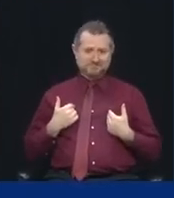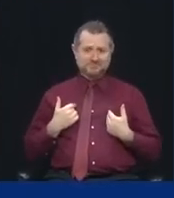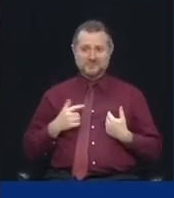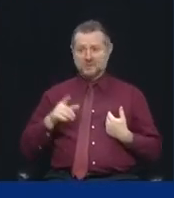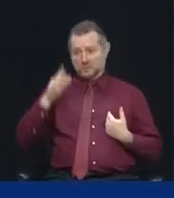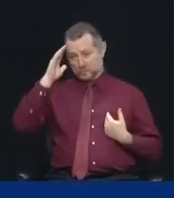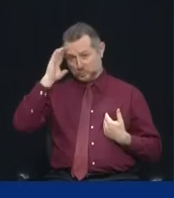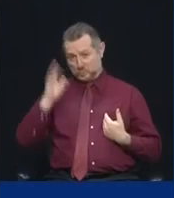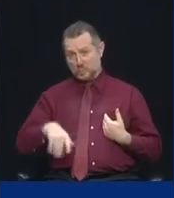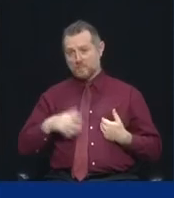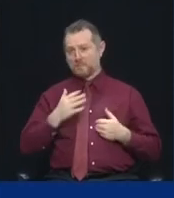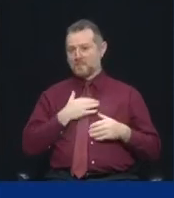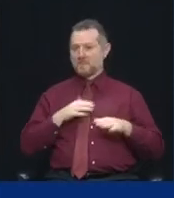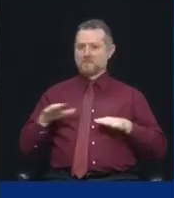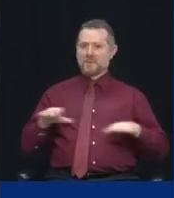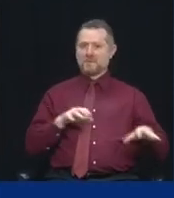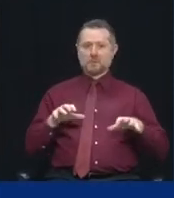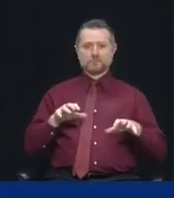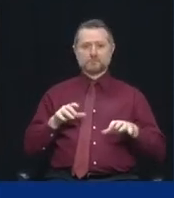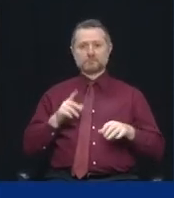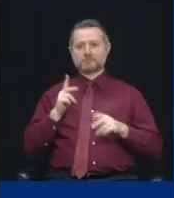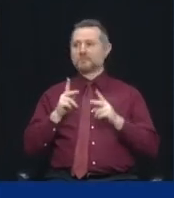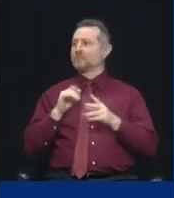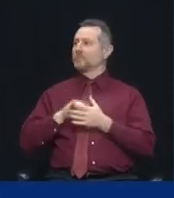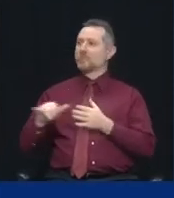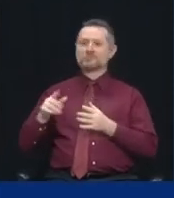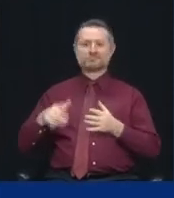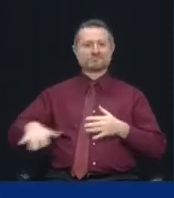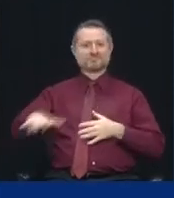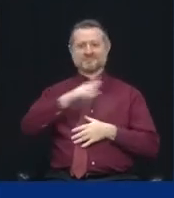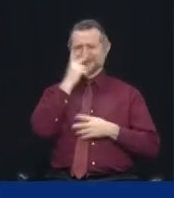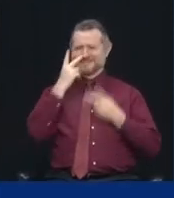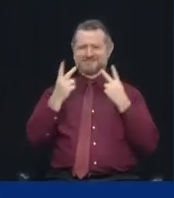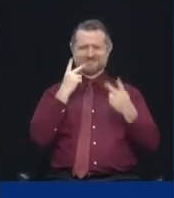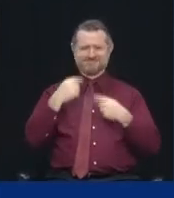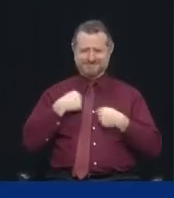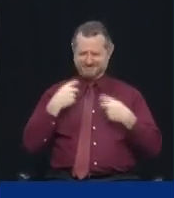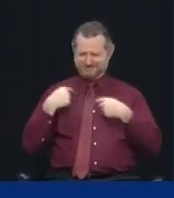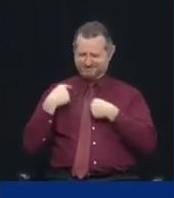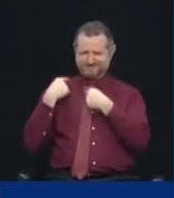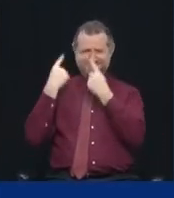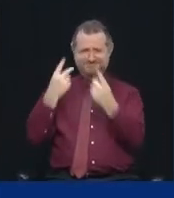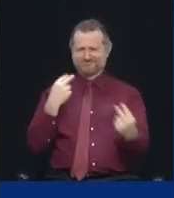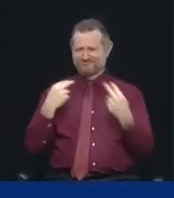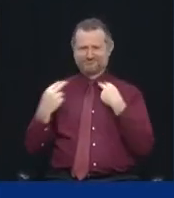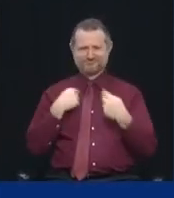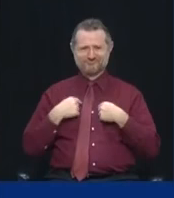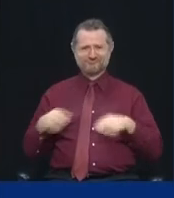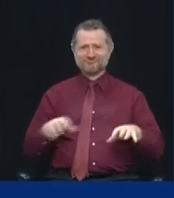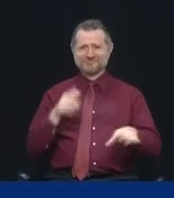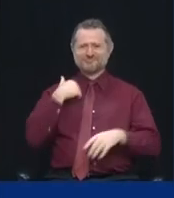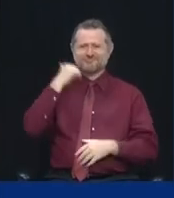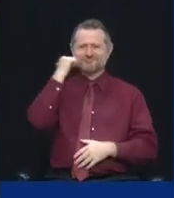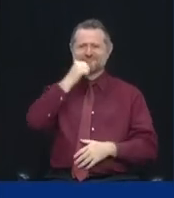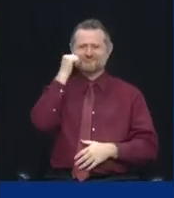I behave. The people of New York know how I behave. They've seen it. They've watched it. They watched it on a daily basis.